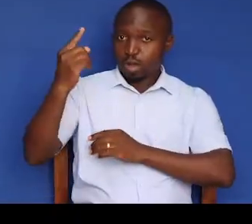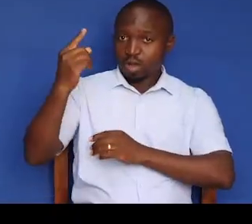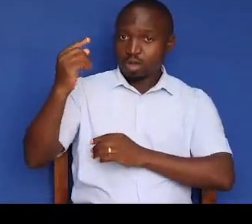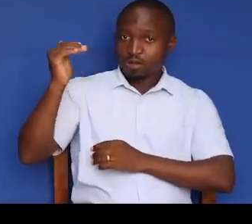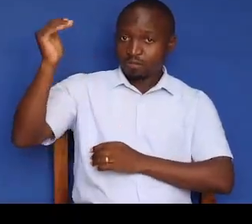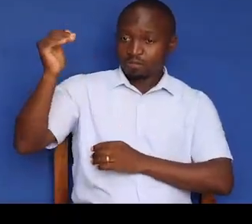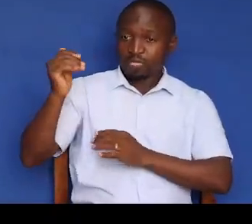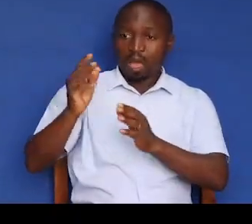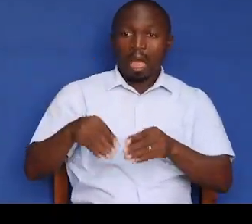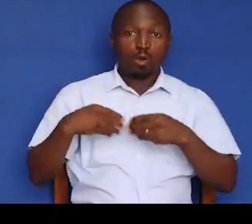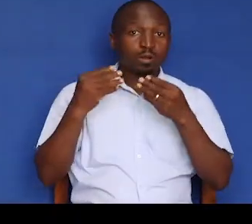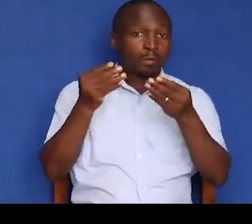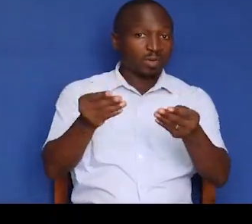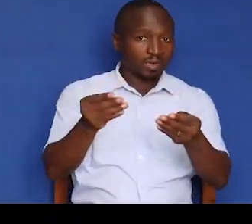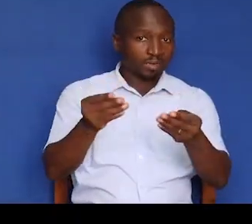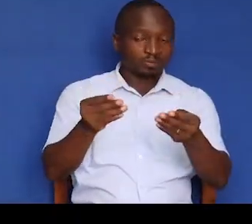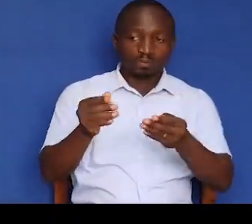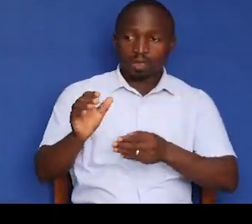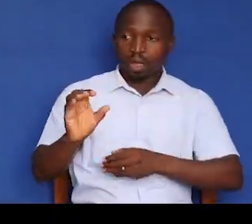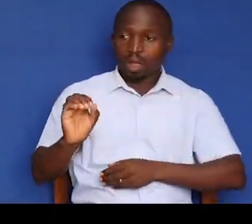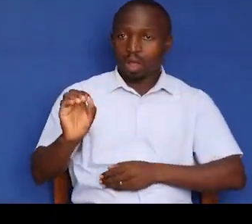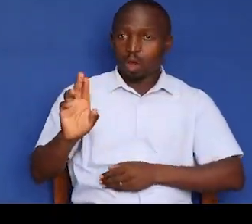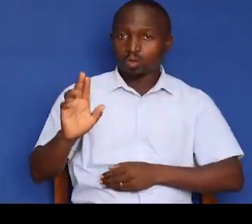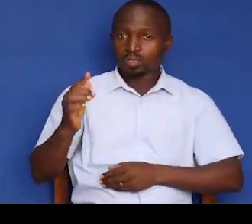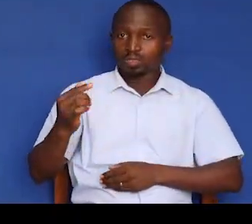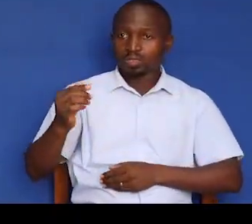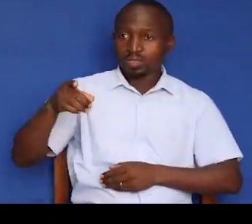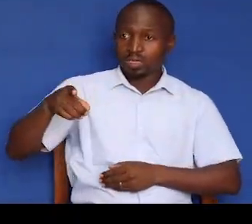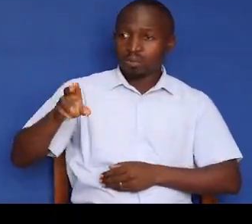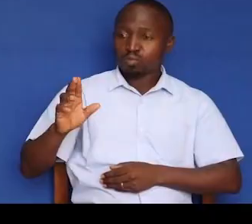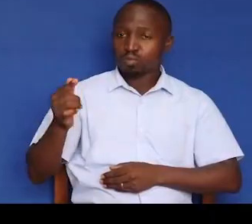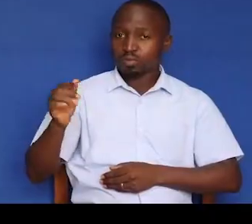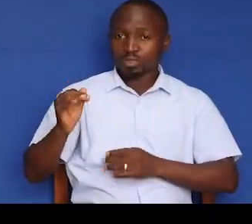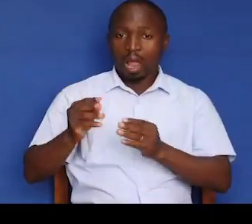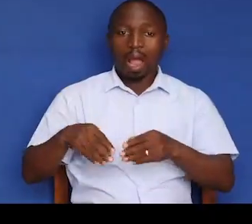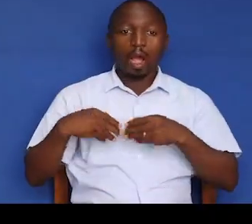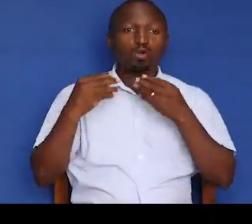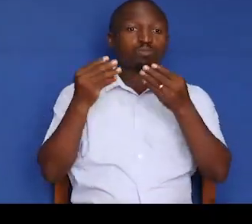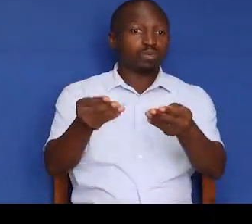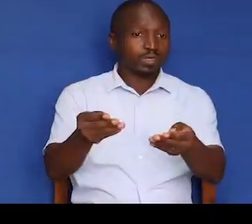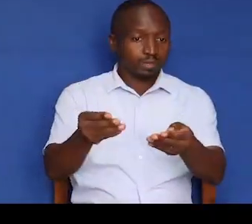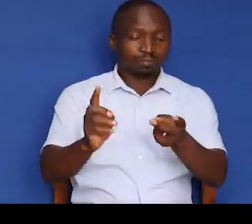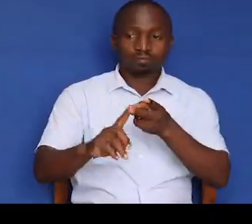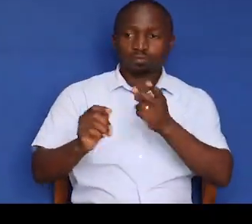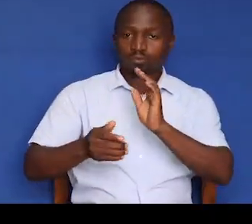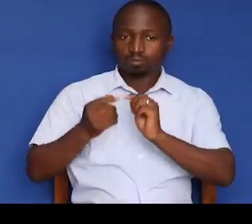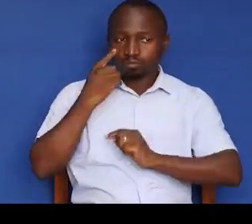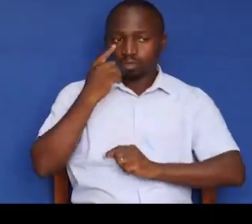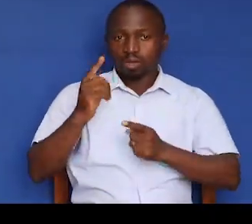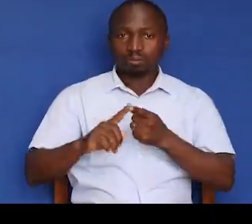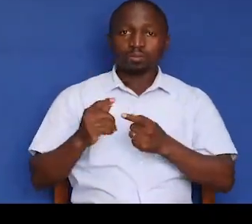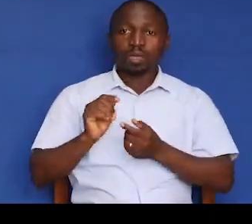level, we see total revenue value, which is 50,